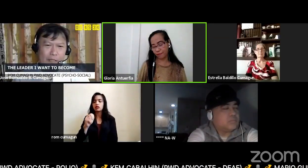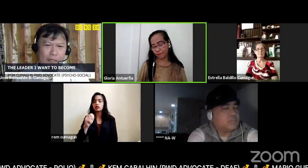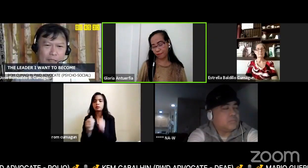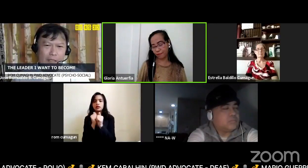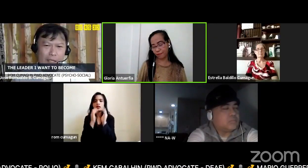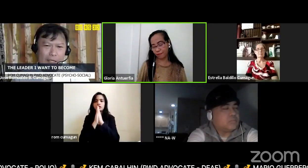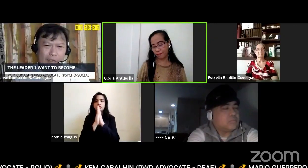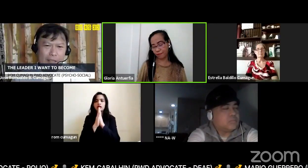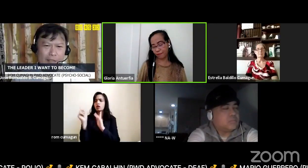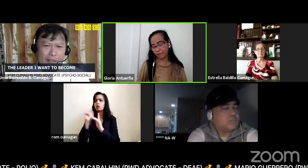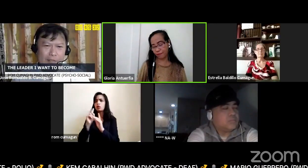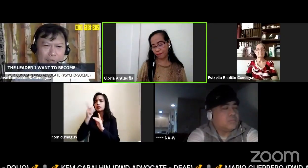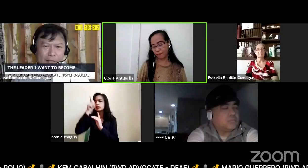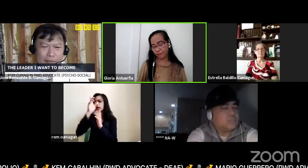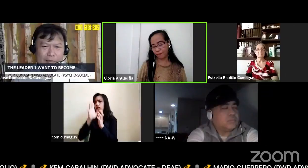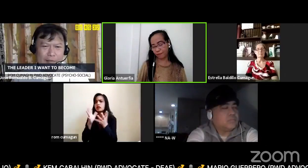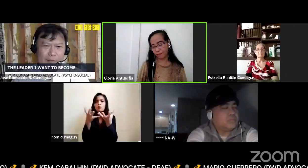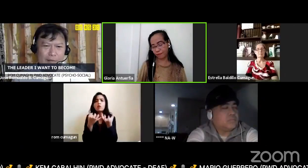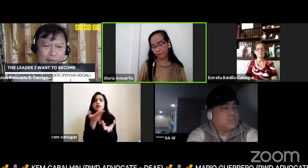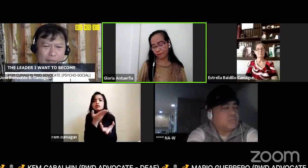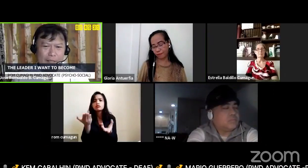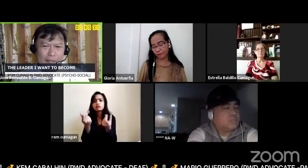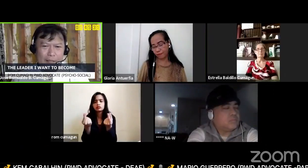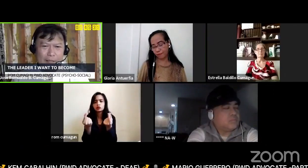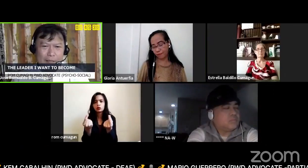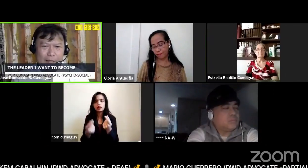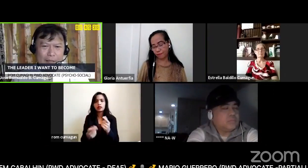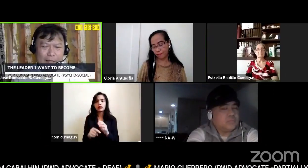to do? Okay, and in this case,